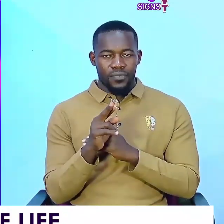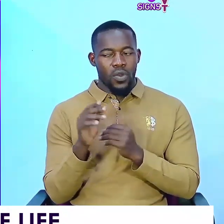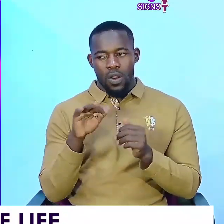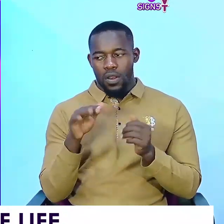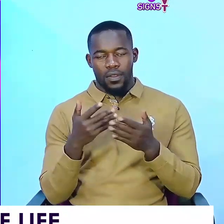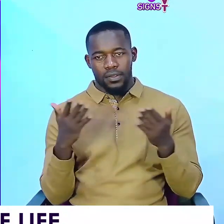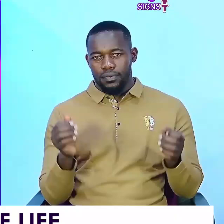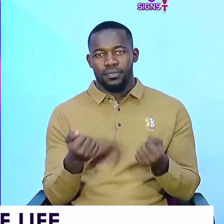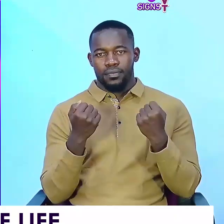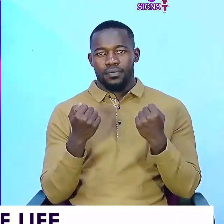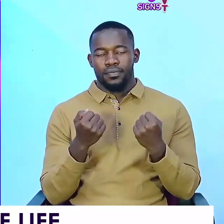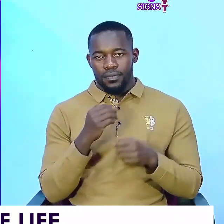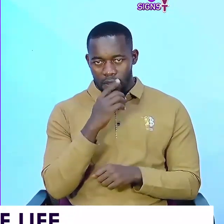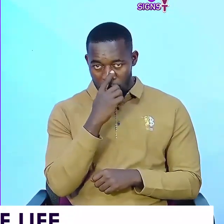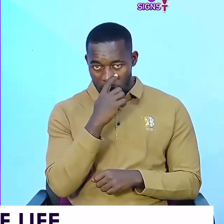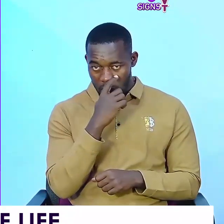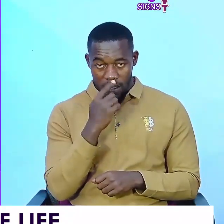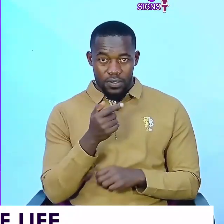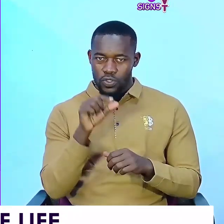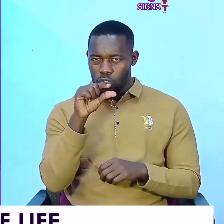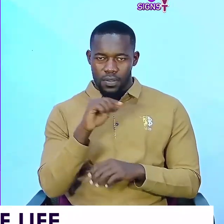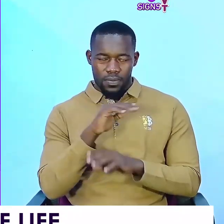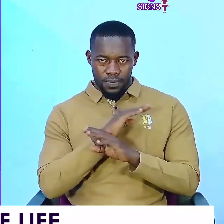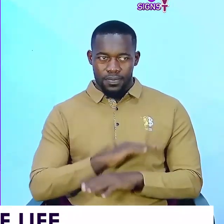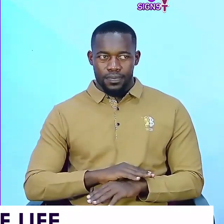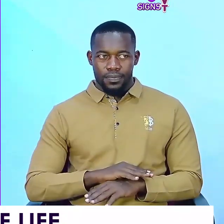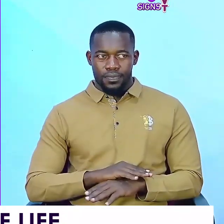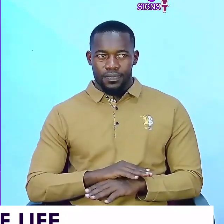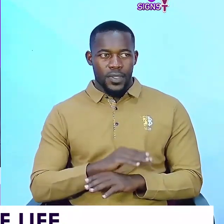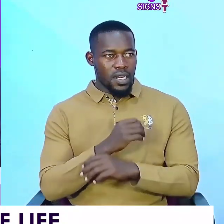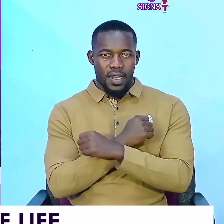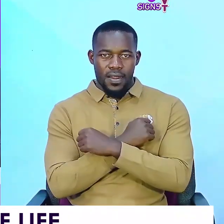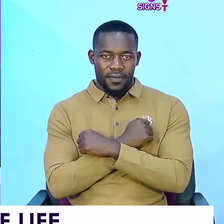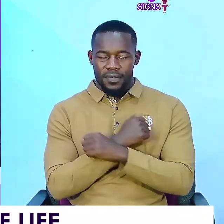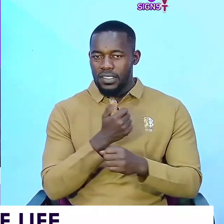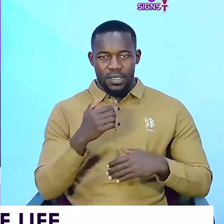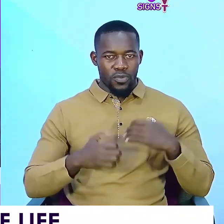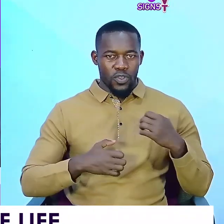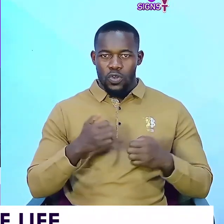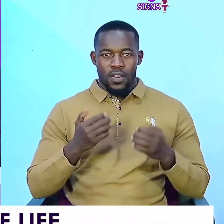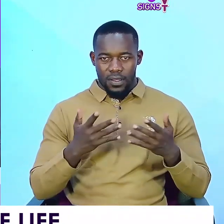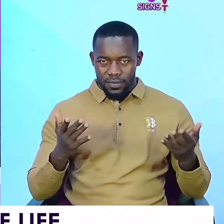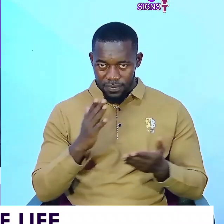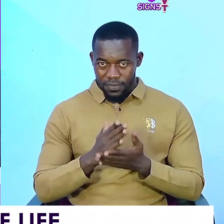have to set them. Oh, no, we are going for a break, Lucy. Definitely love is an emotional thing. Am I